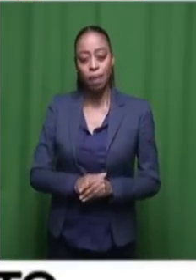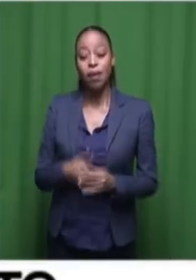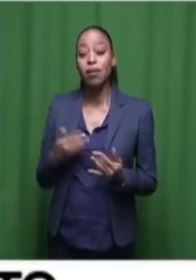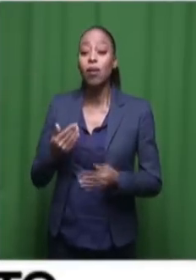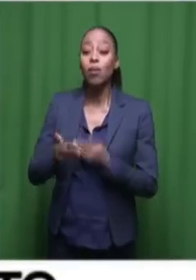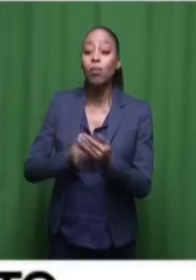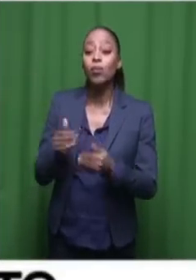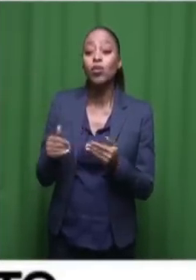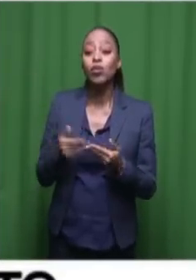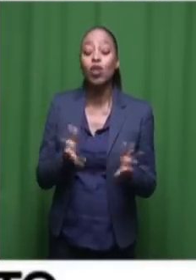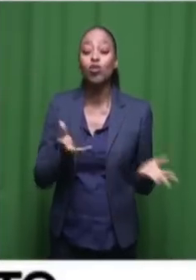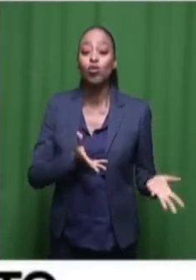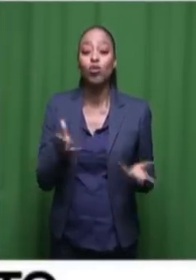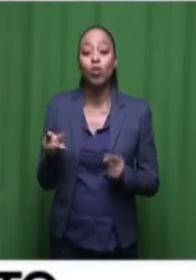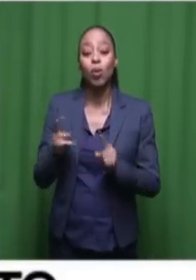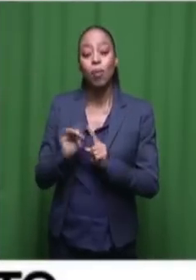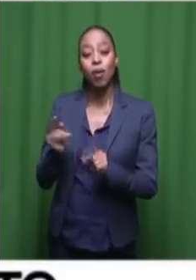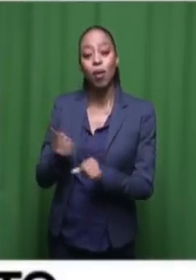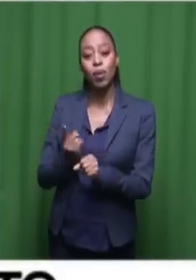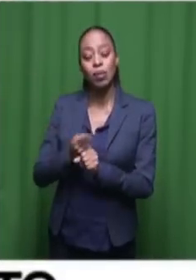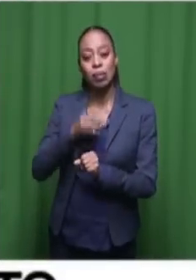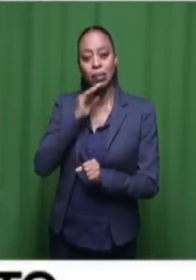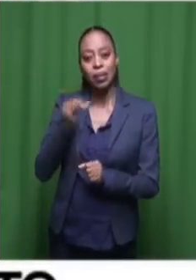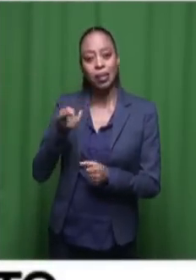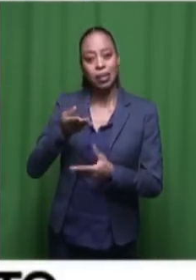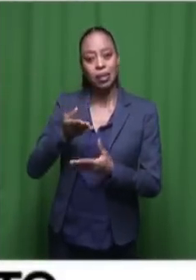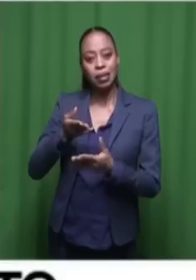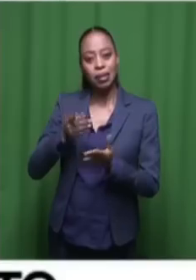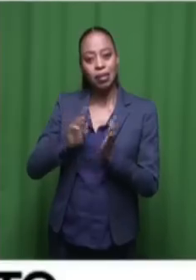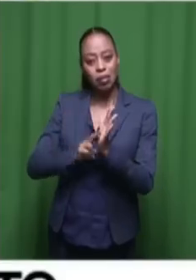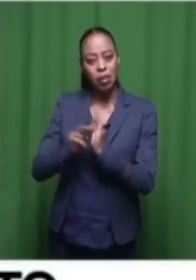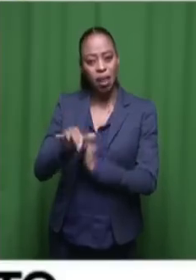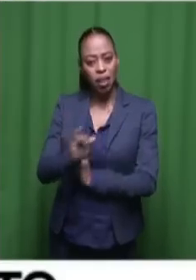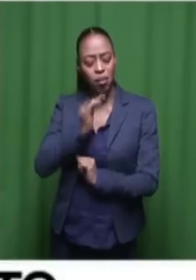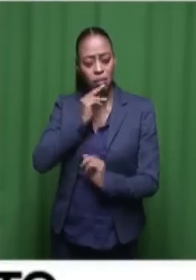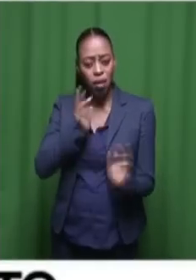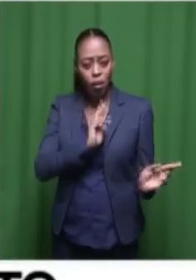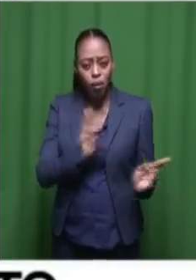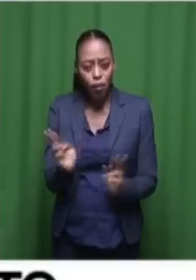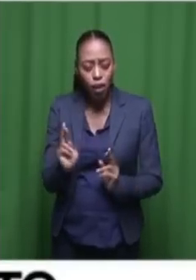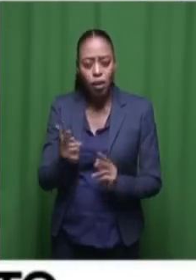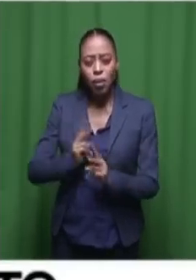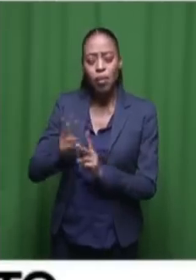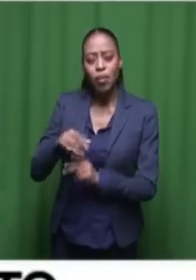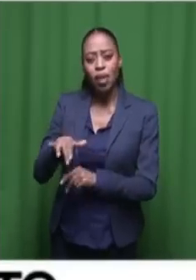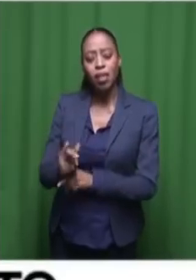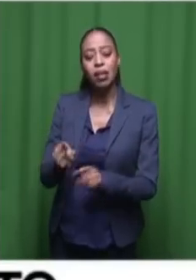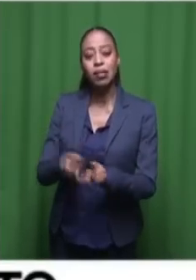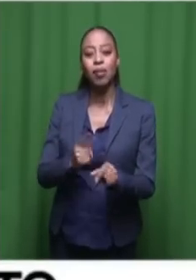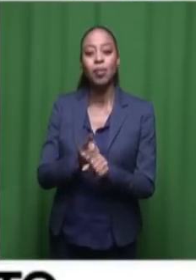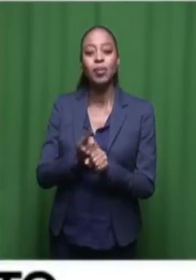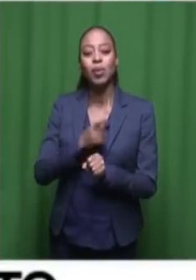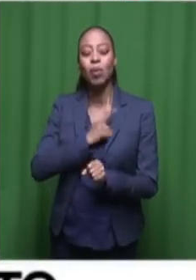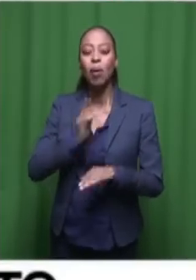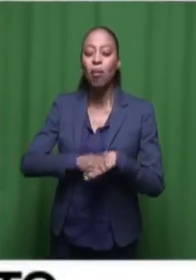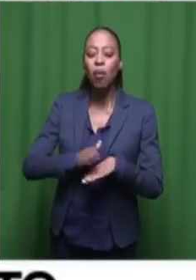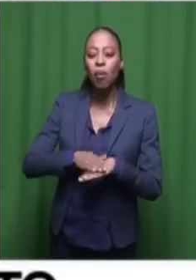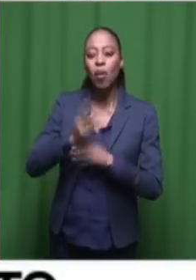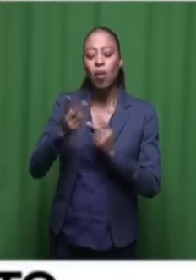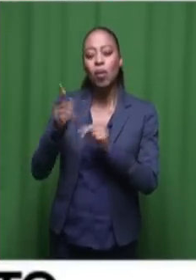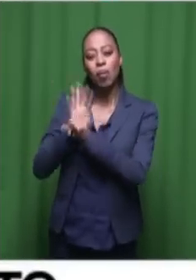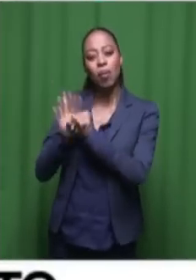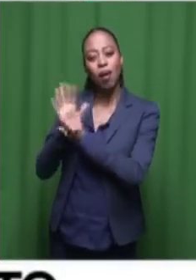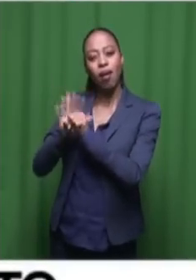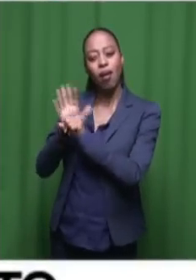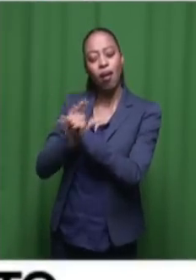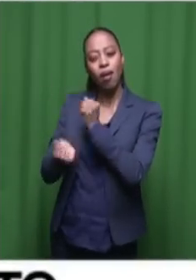procession starting and that walk that Nompa was speaking to as they make their way to the Abbey. But let's have a look further at the back, because I